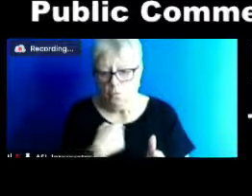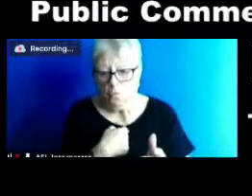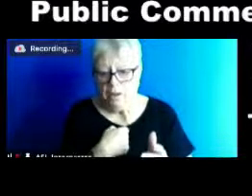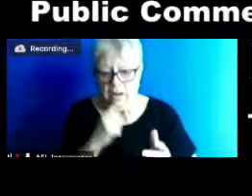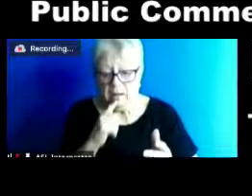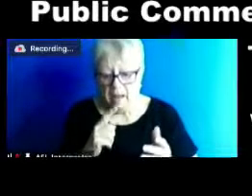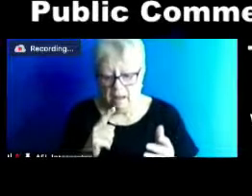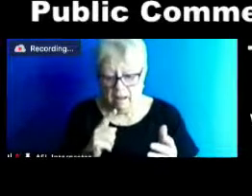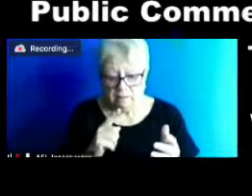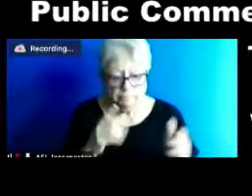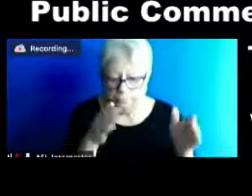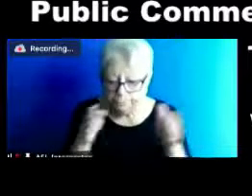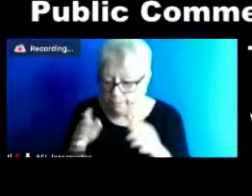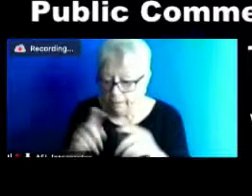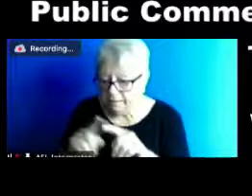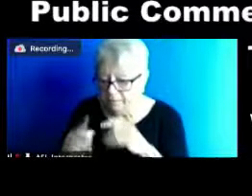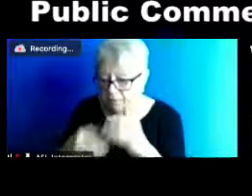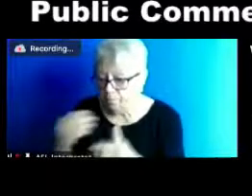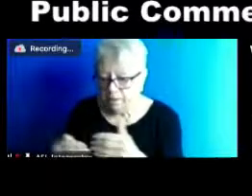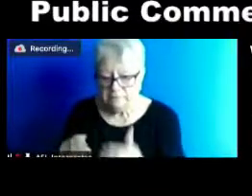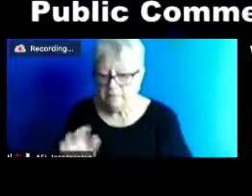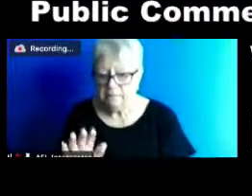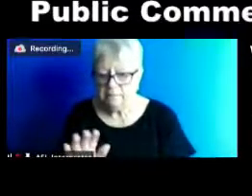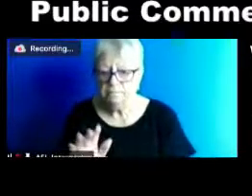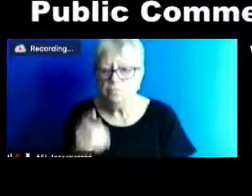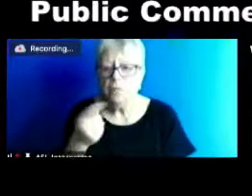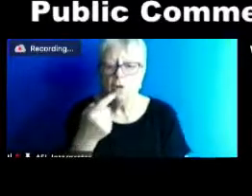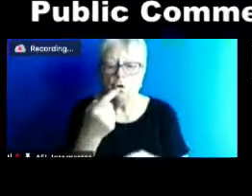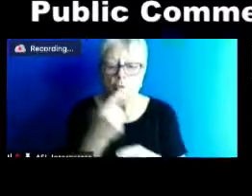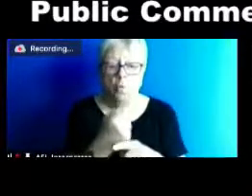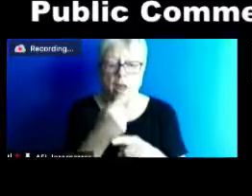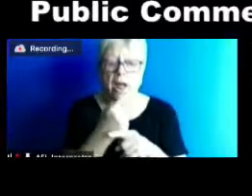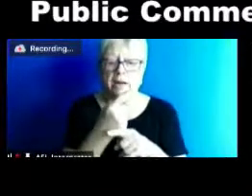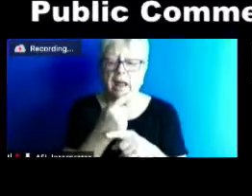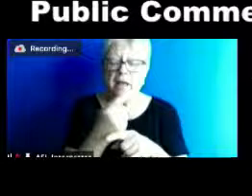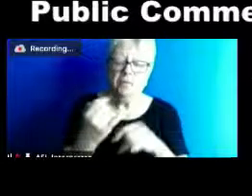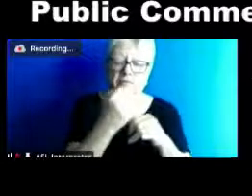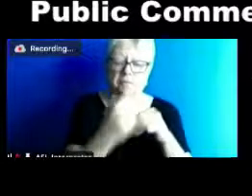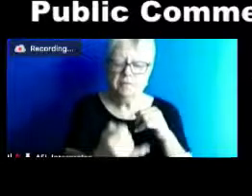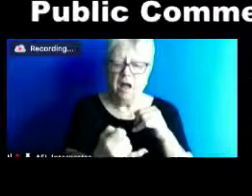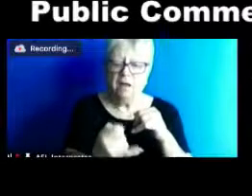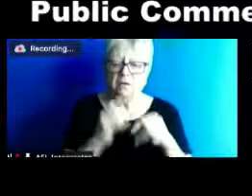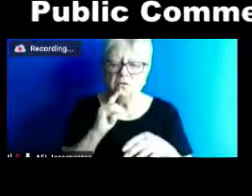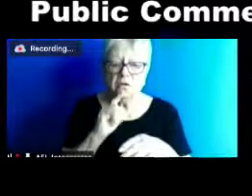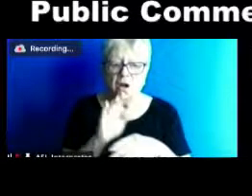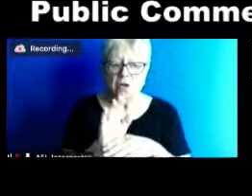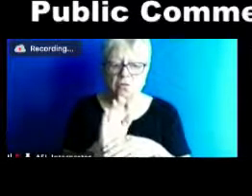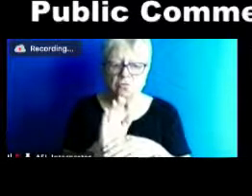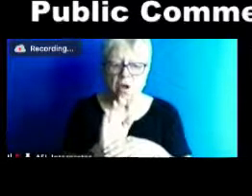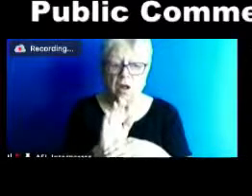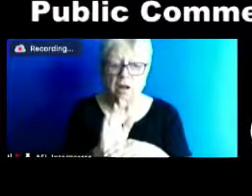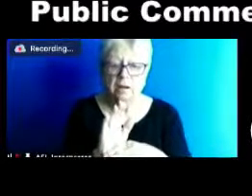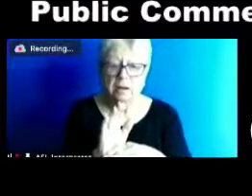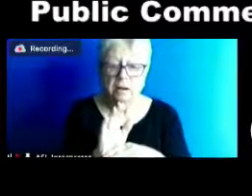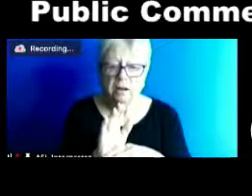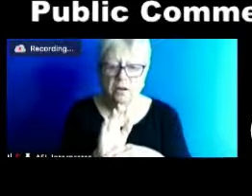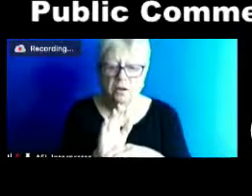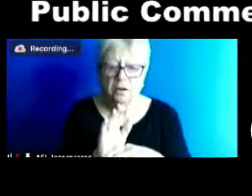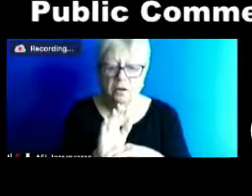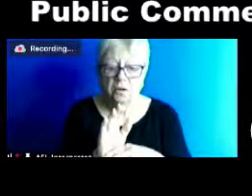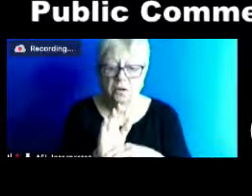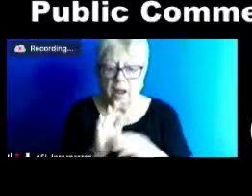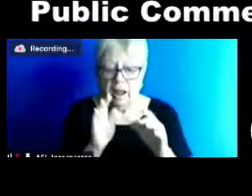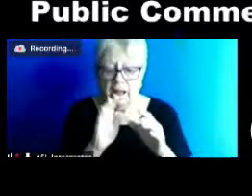different process out. Correct, and the final contract, and I'm scrolling to